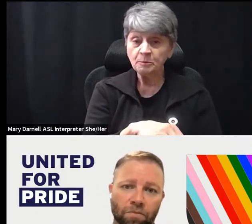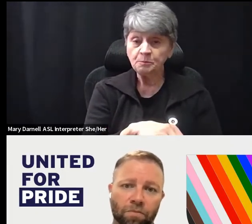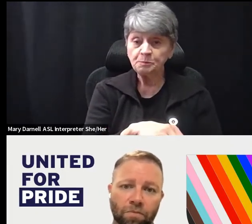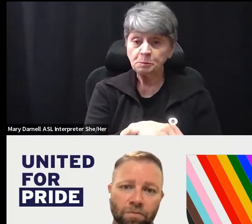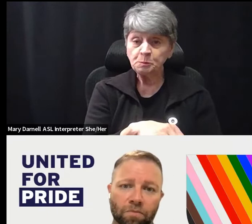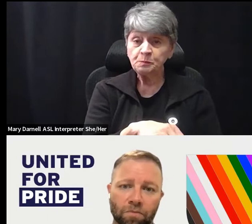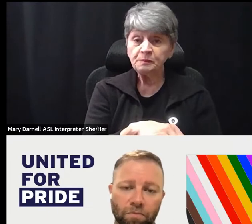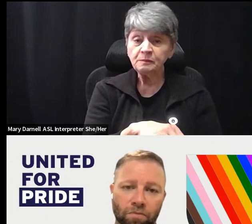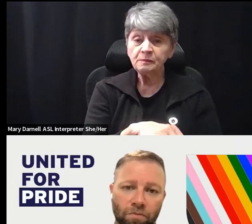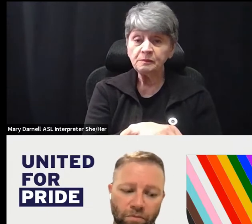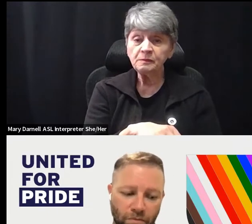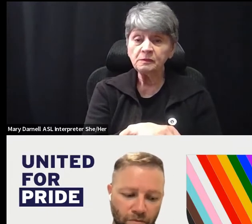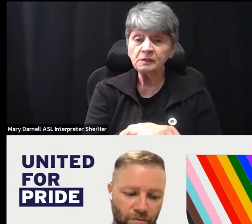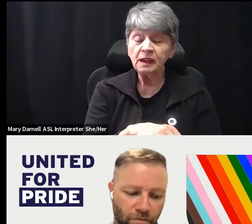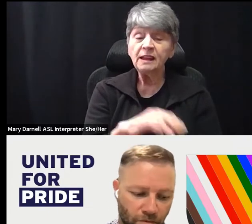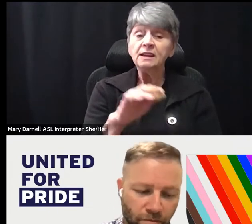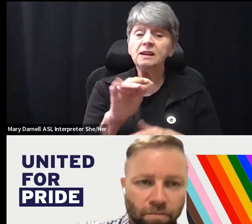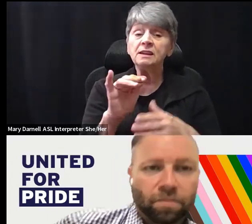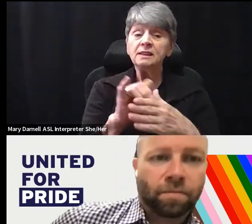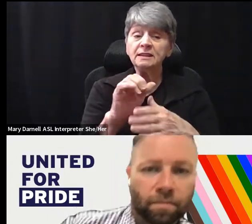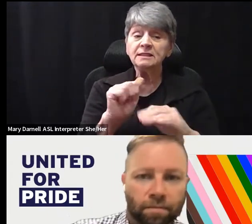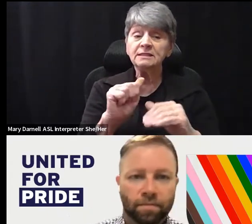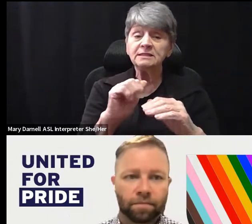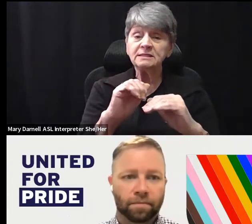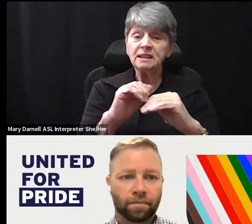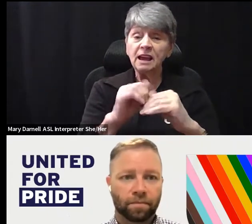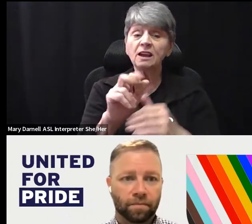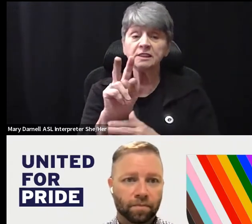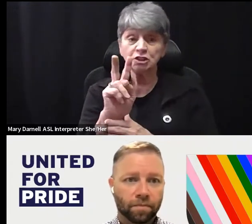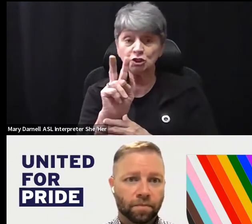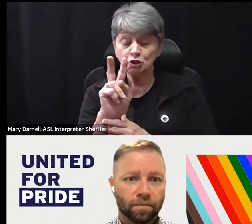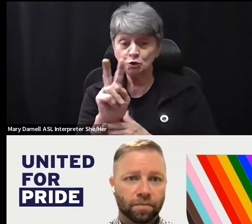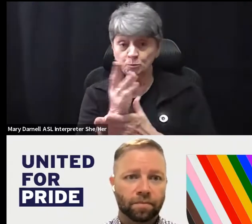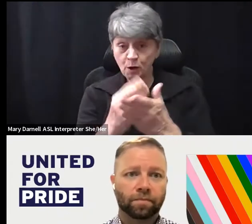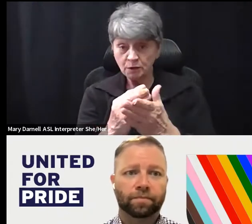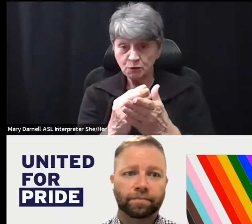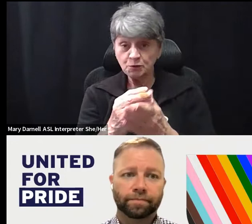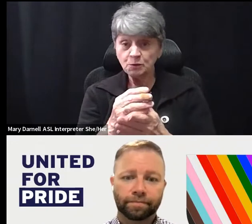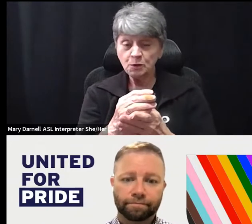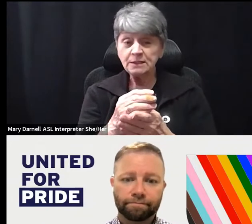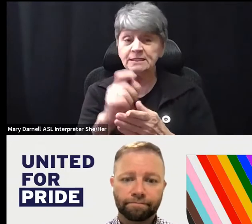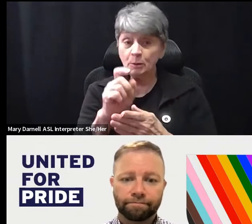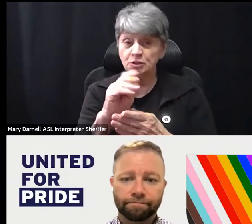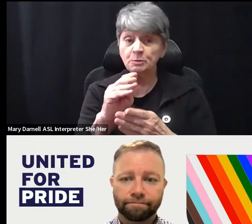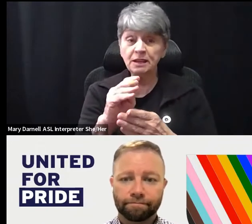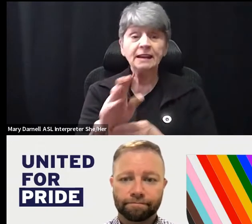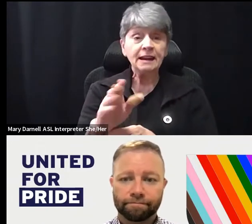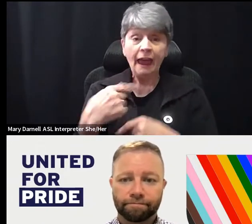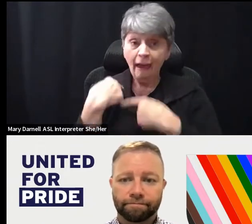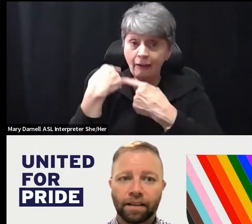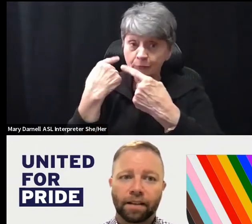constrained it. That is how the two clauses, really are meant to be interpreted and how they were interpreted for quite a while.